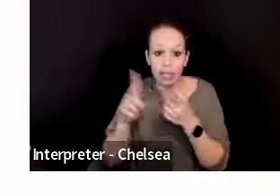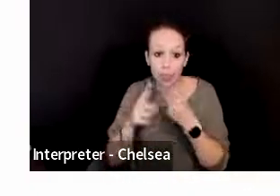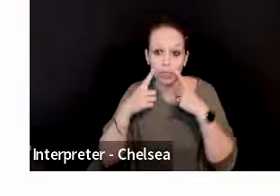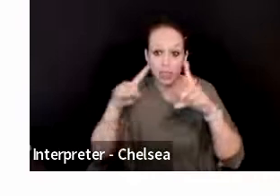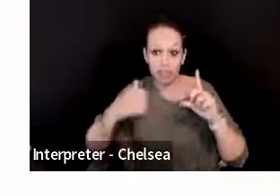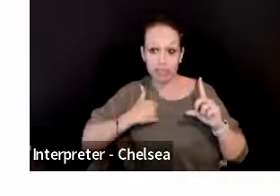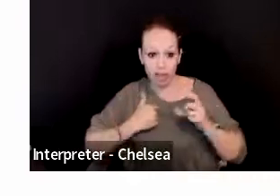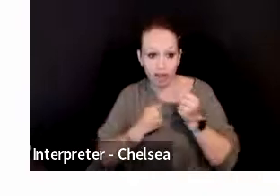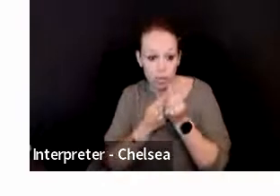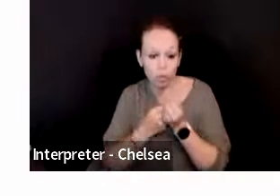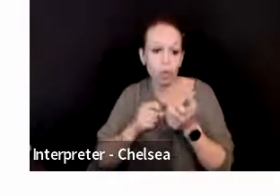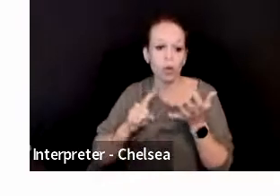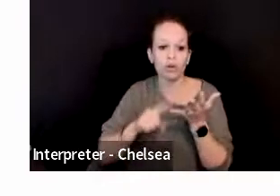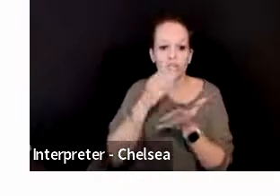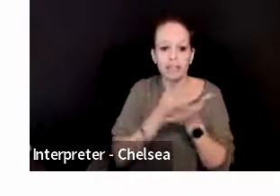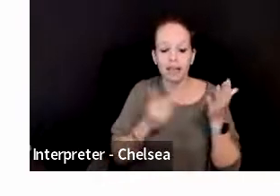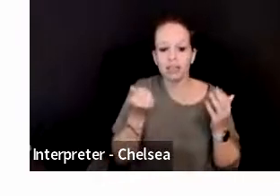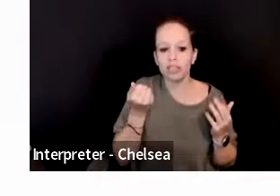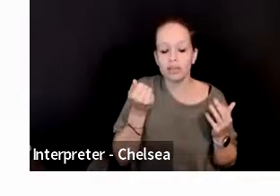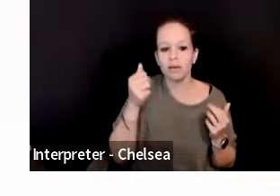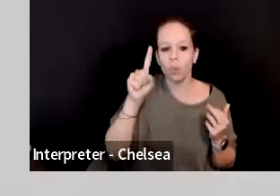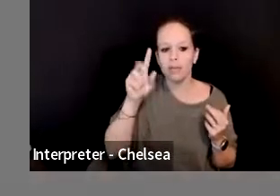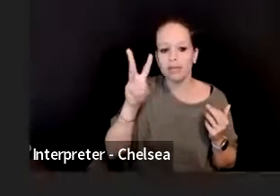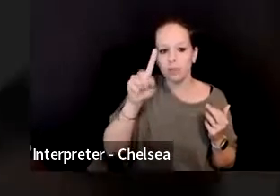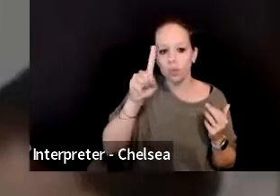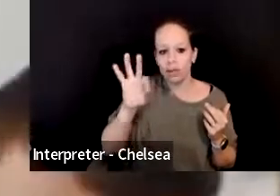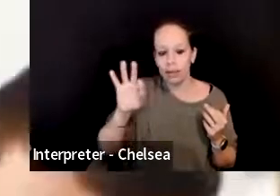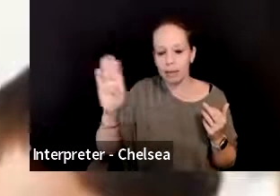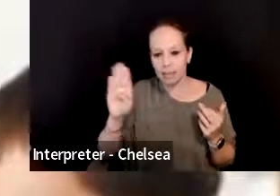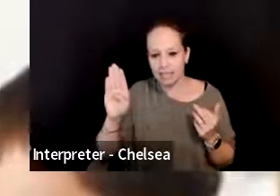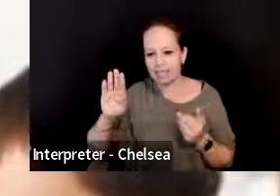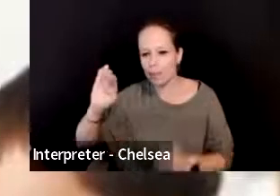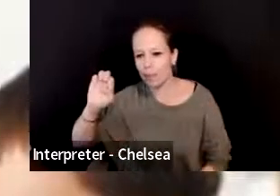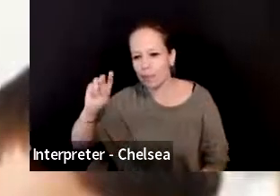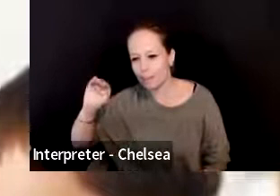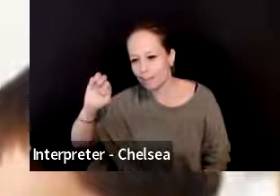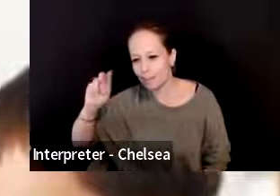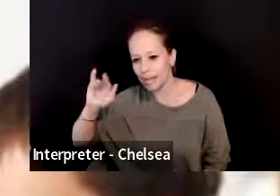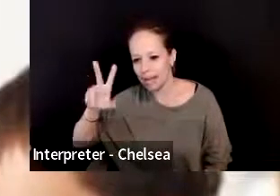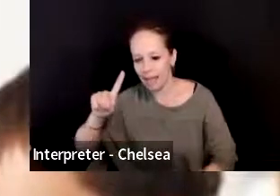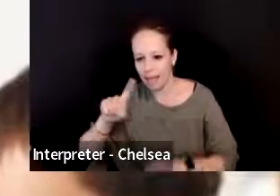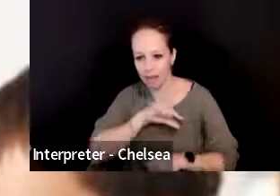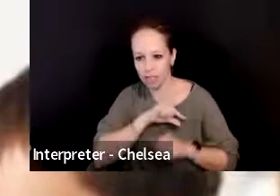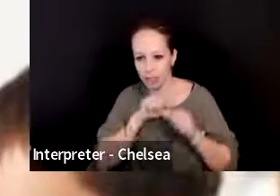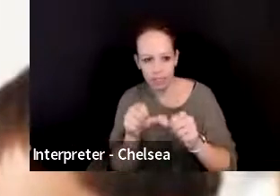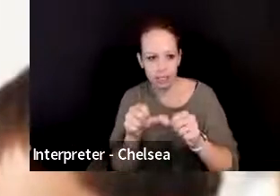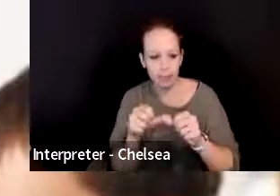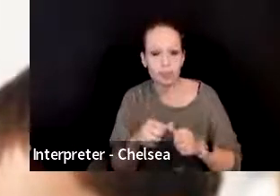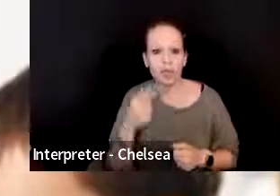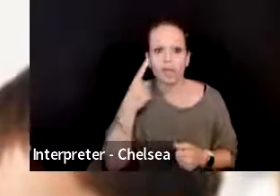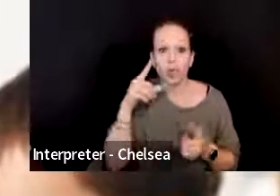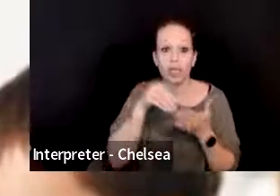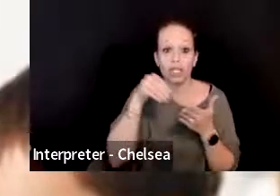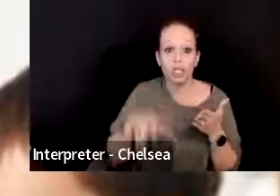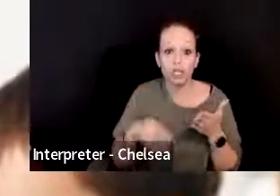1619B or continued Medicaid eligibility. The student earned income exclusion applies to students